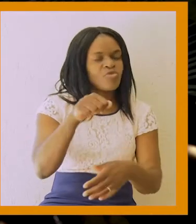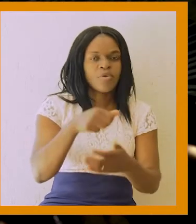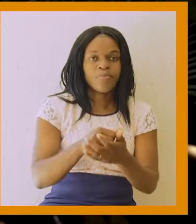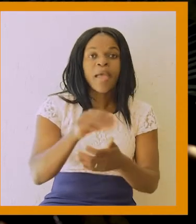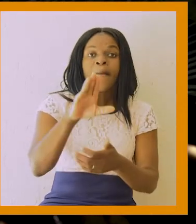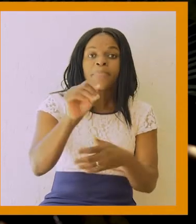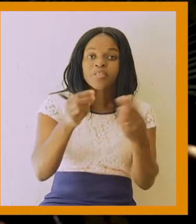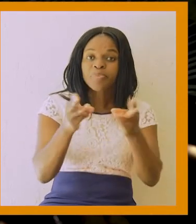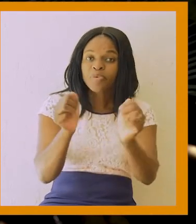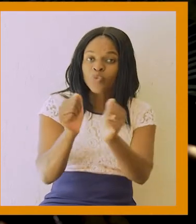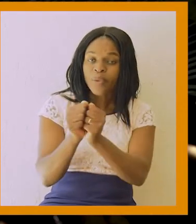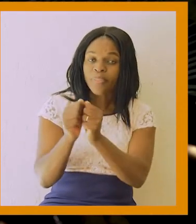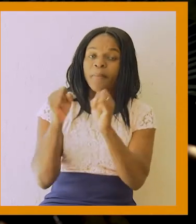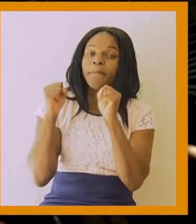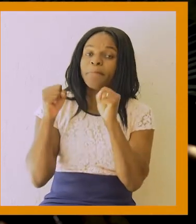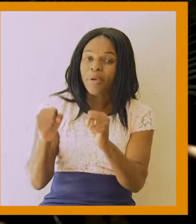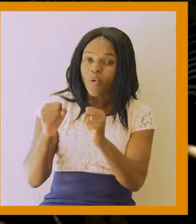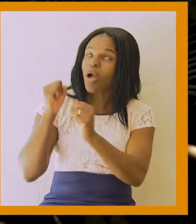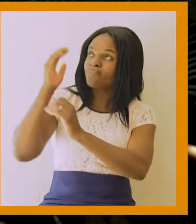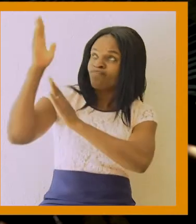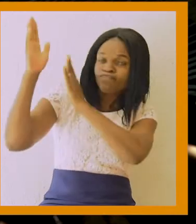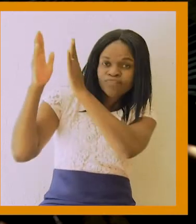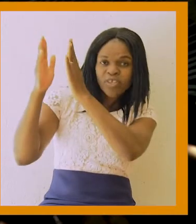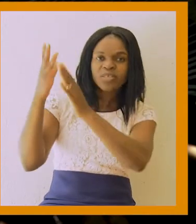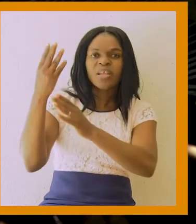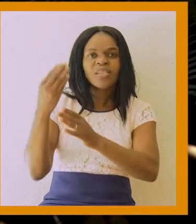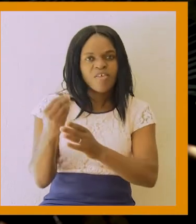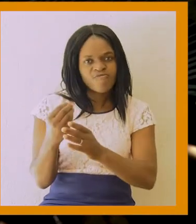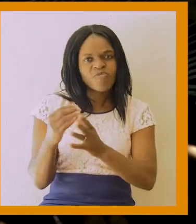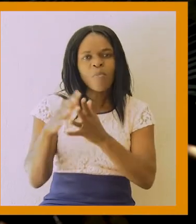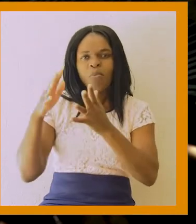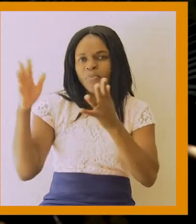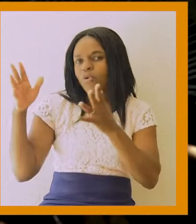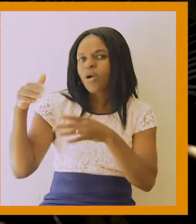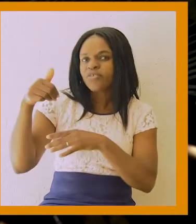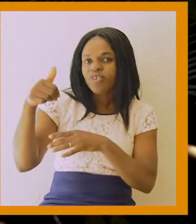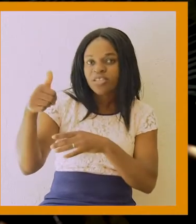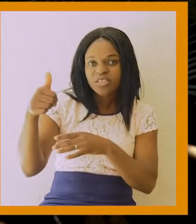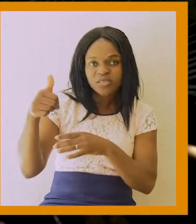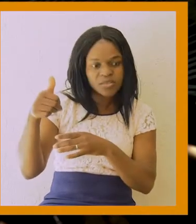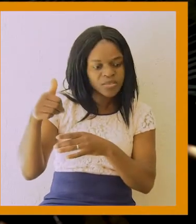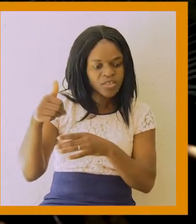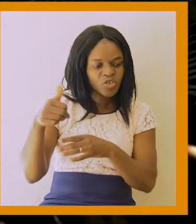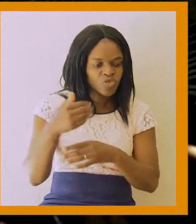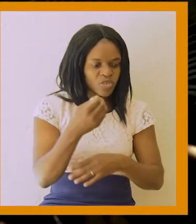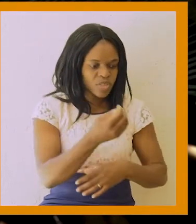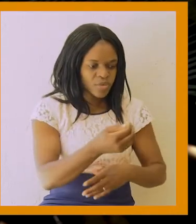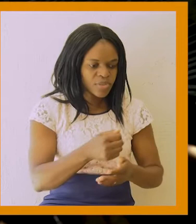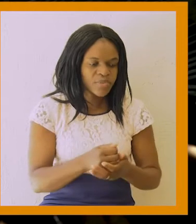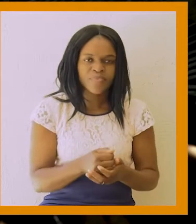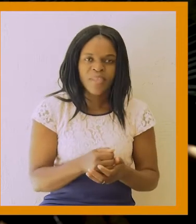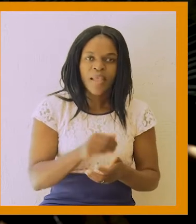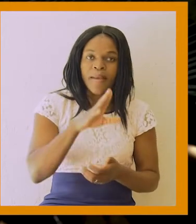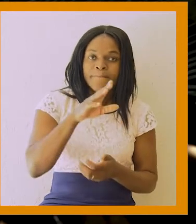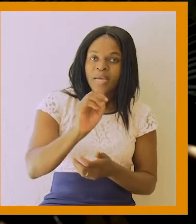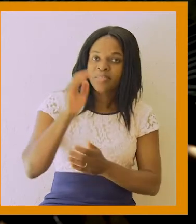These people who have more power, maybe they are older, they have more advantages over the child. They are the